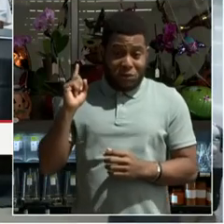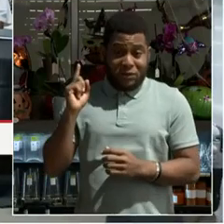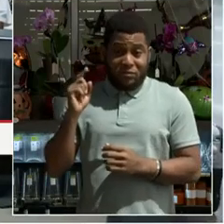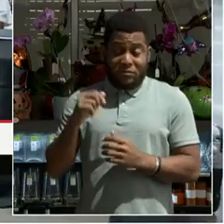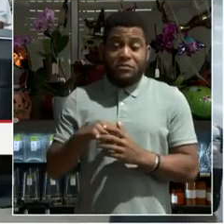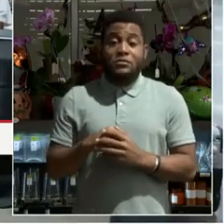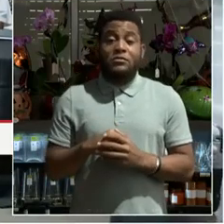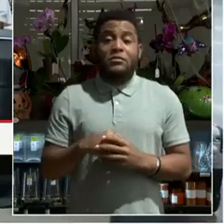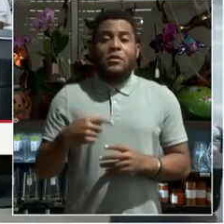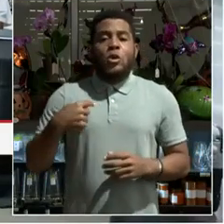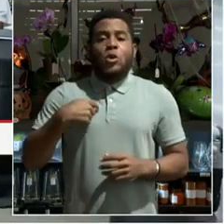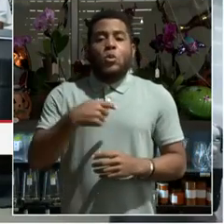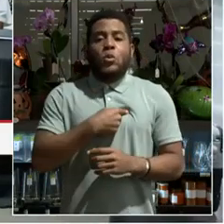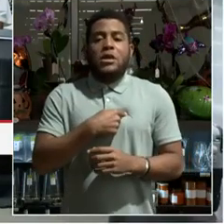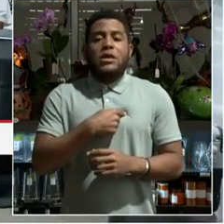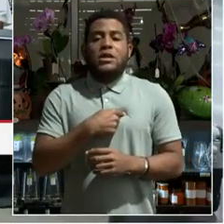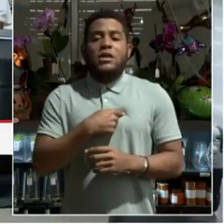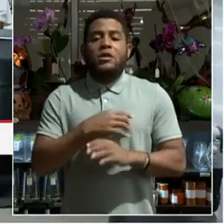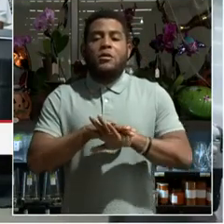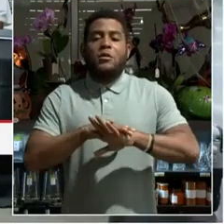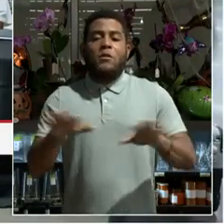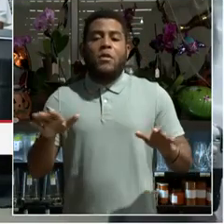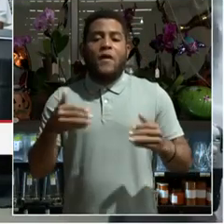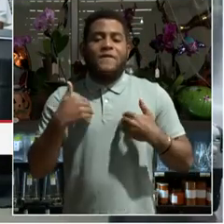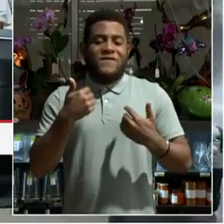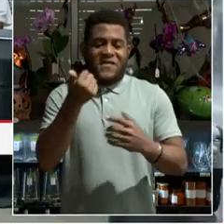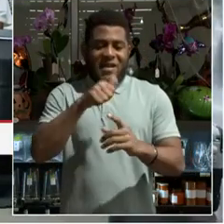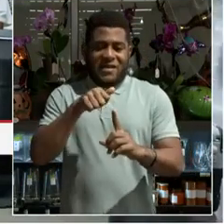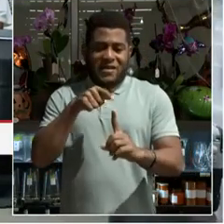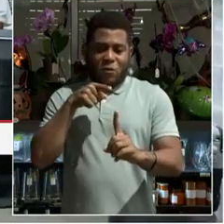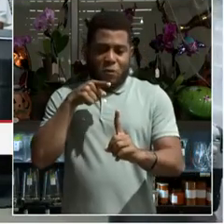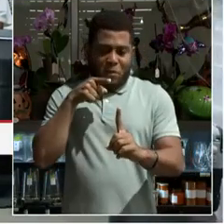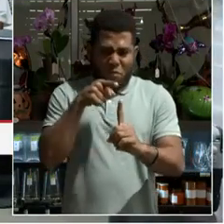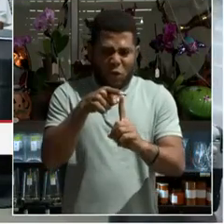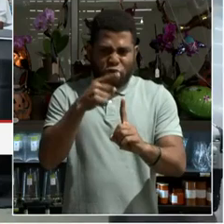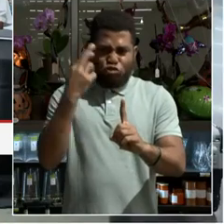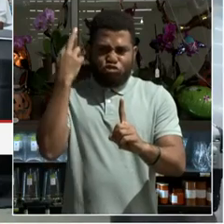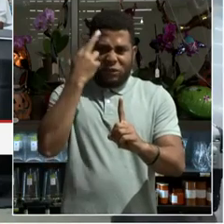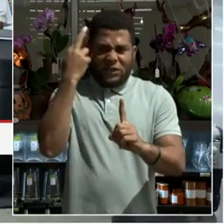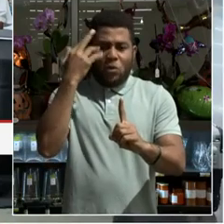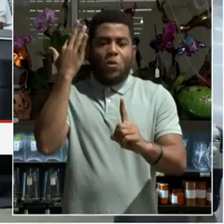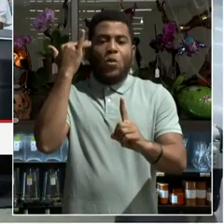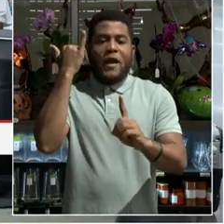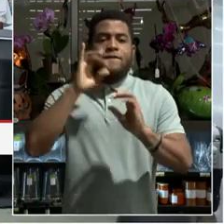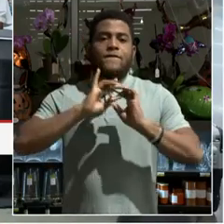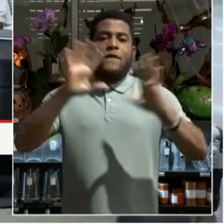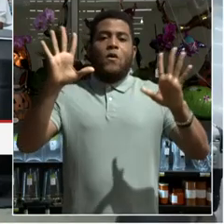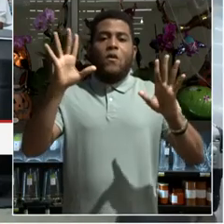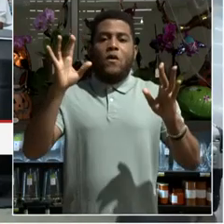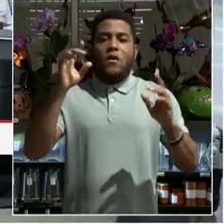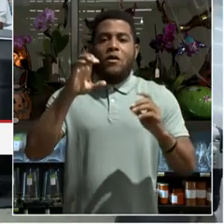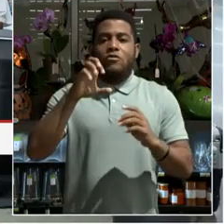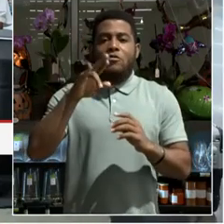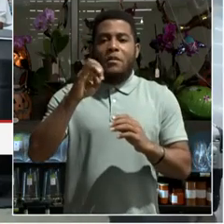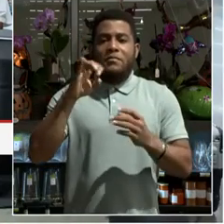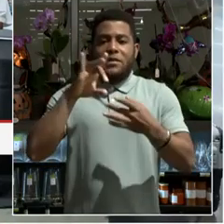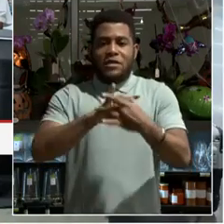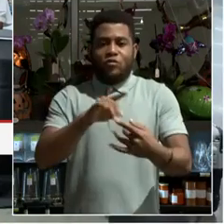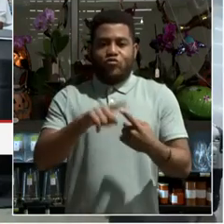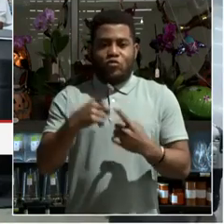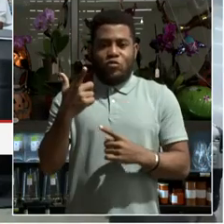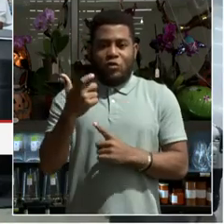That we don't know, we don't have any particular one reason why violent crime related to guns has gone